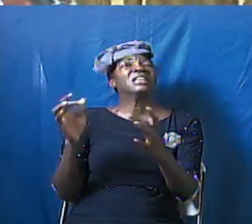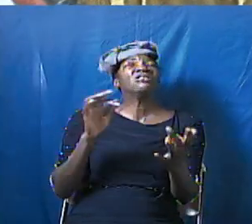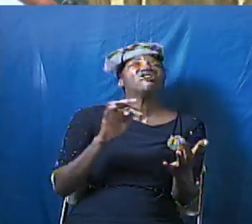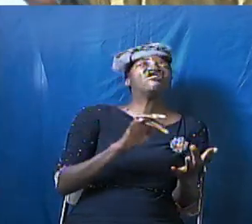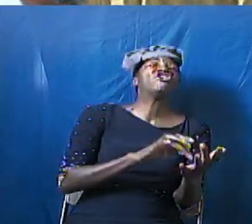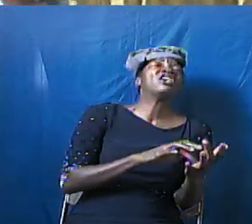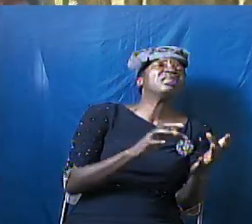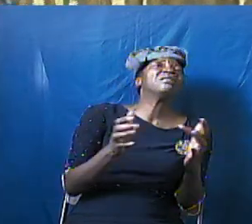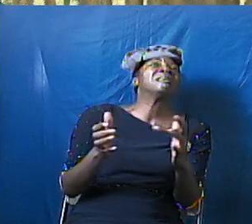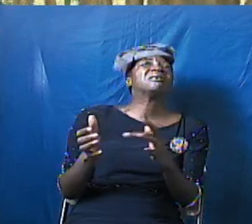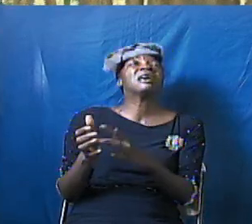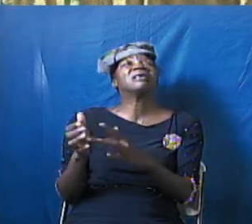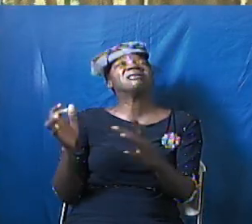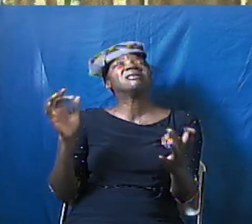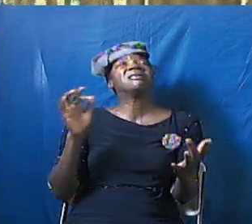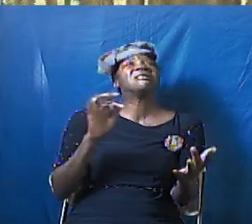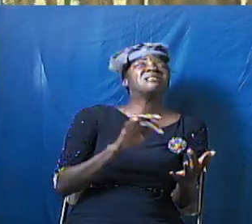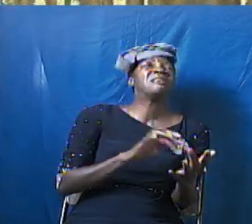Jesus.